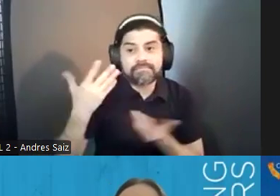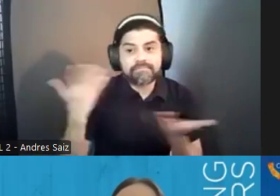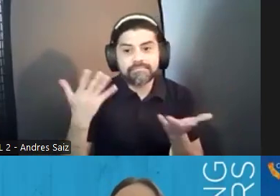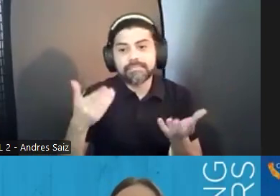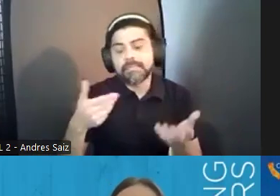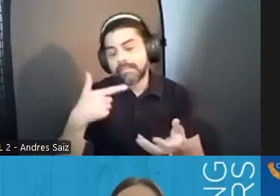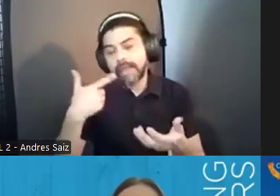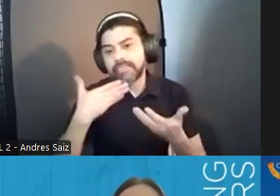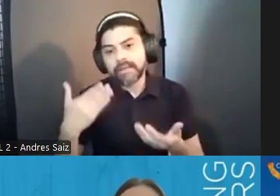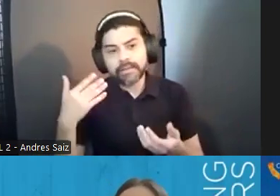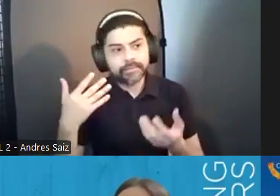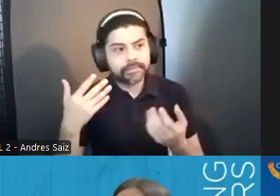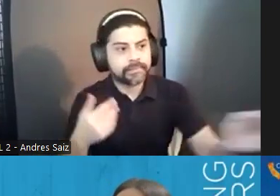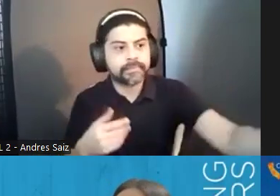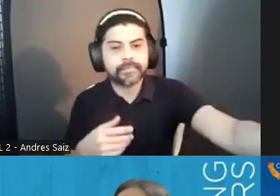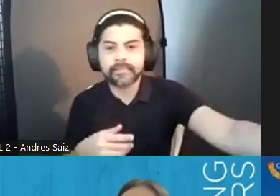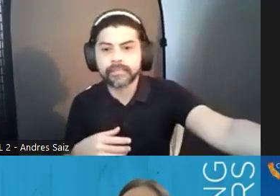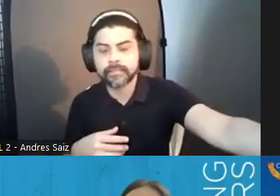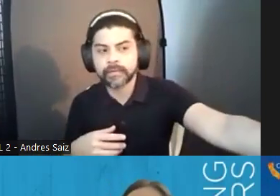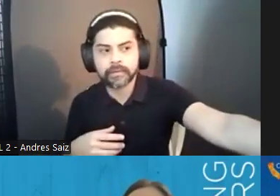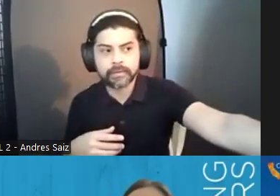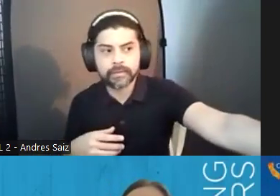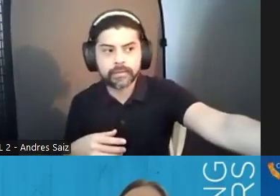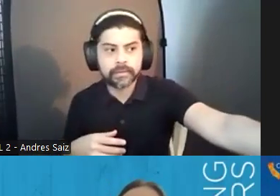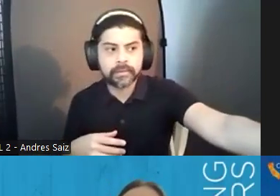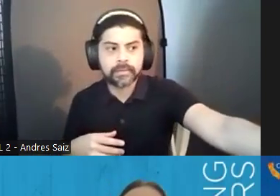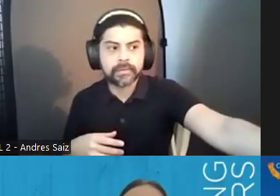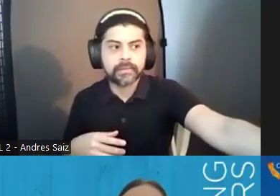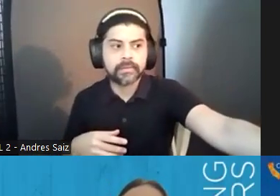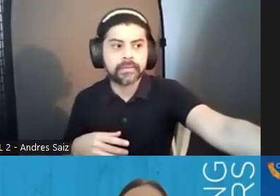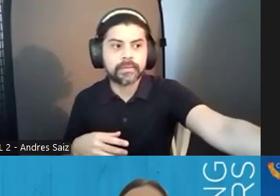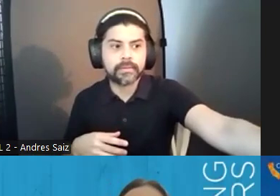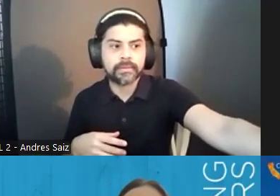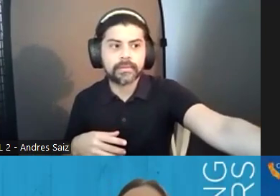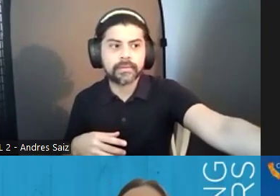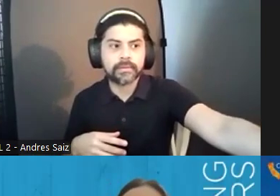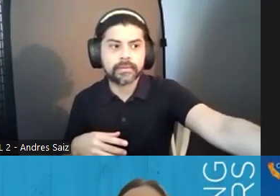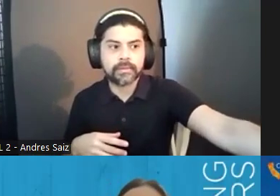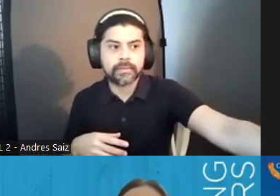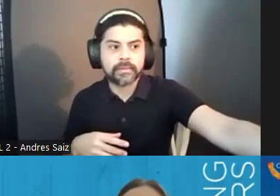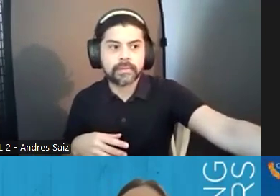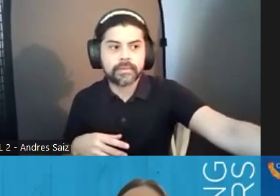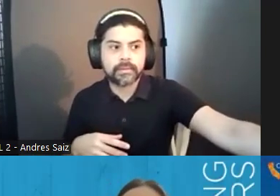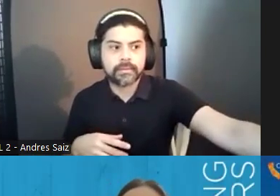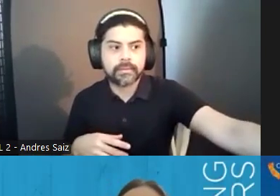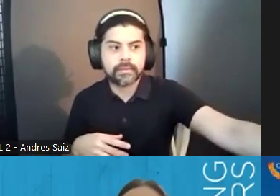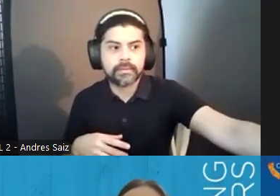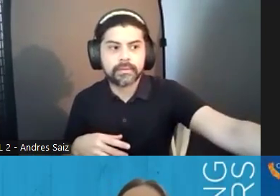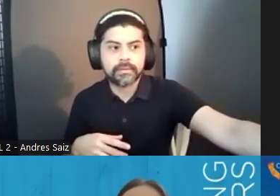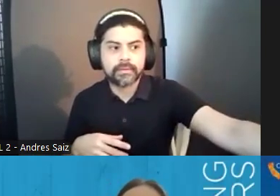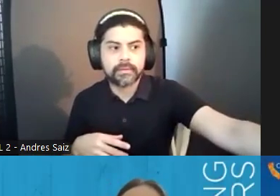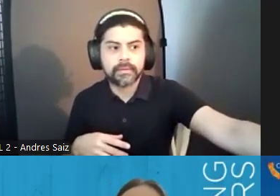Very well said. Thank you. Thank you. And I really, I agree at this inflection